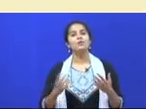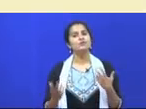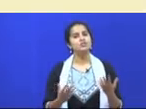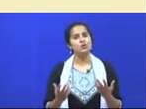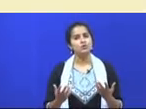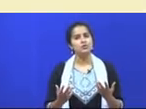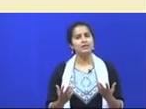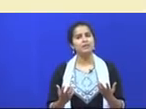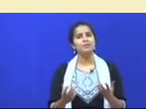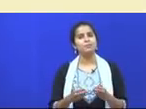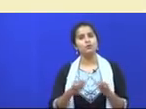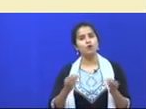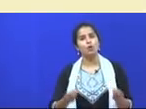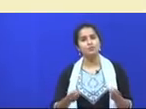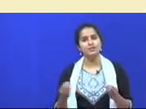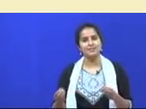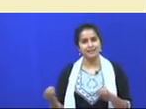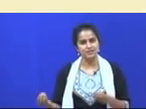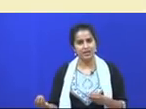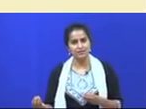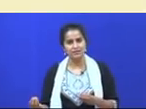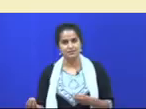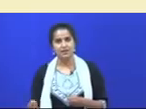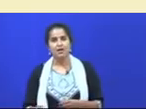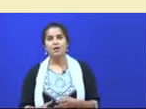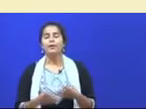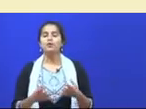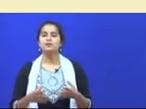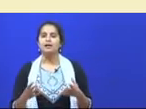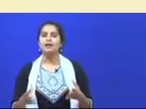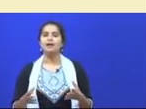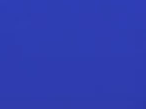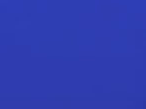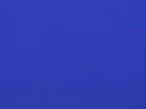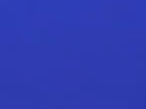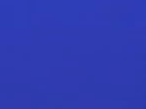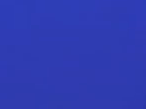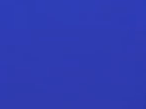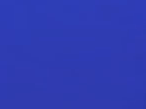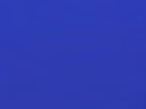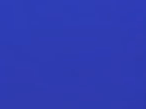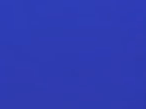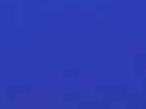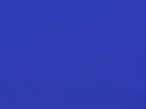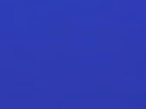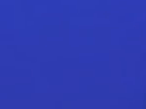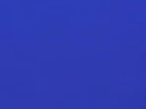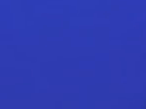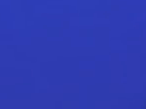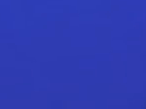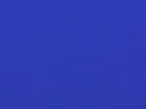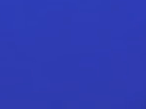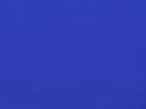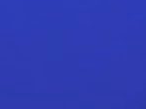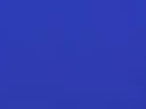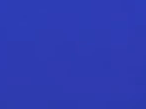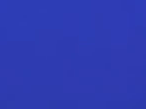Next, I will just talk to you a little bit about the objects and their genders. Because unlike in English language, in the English